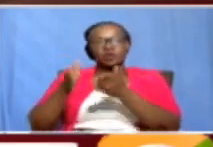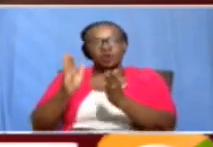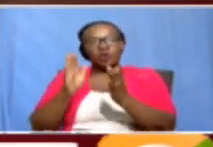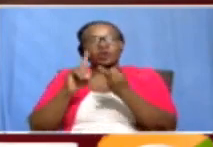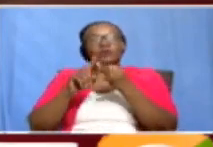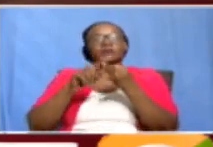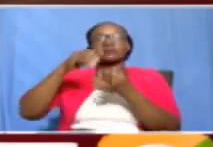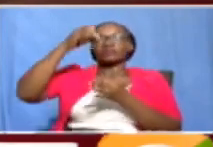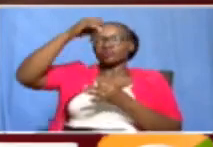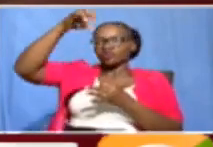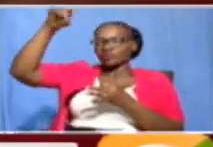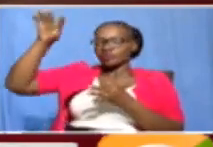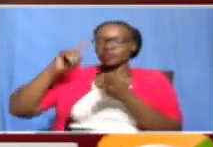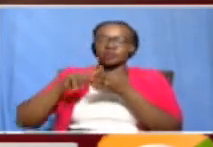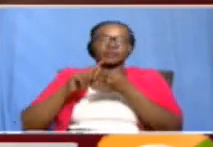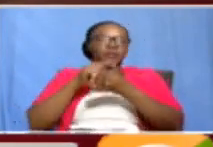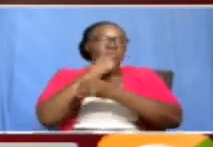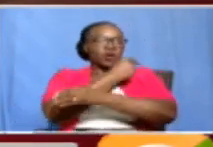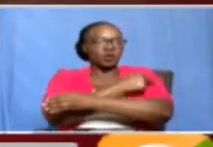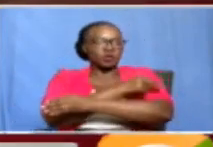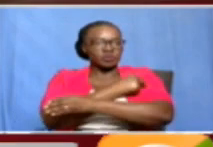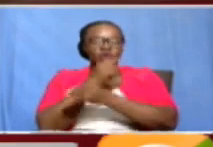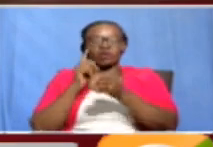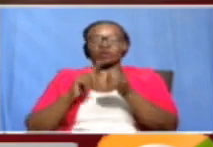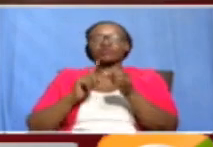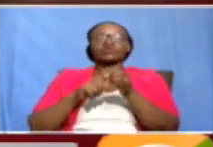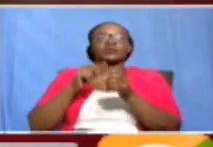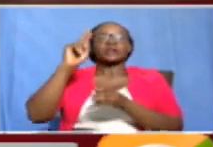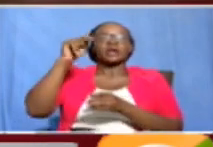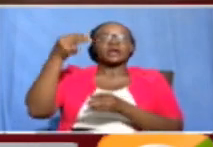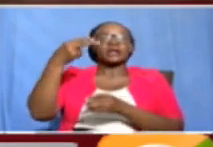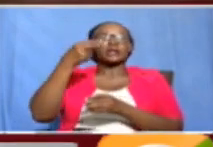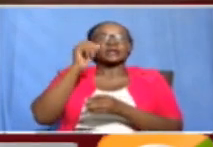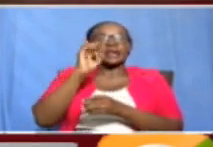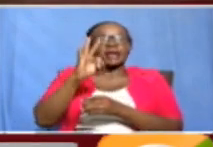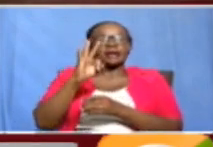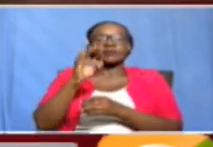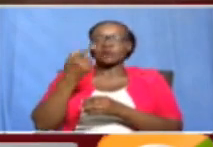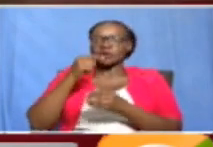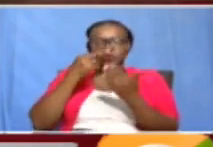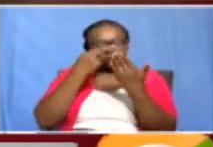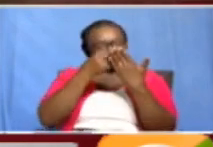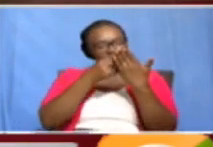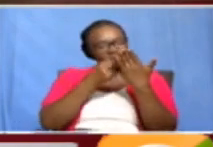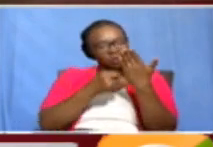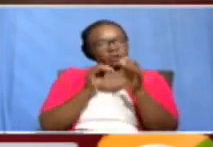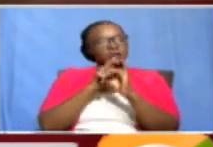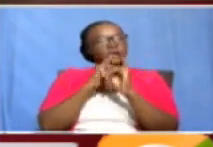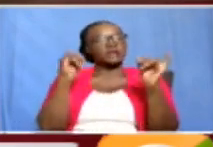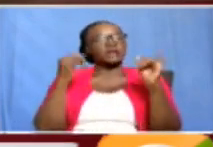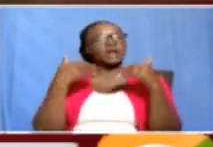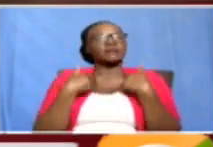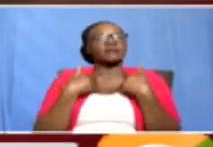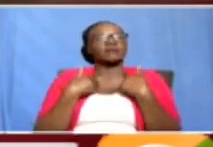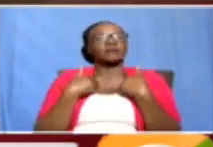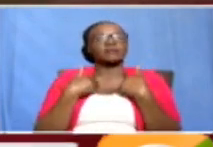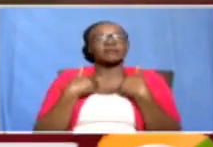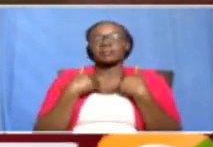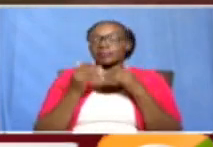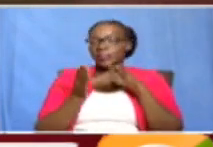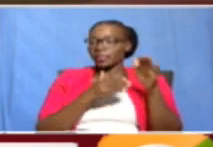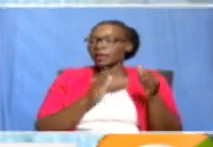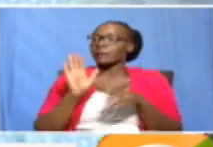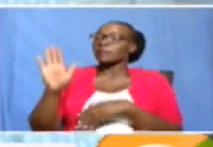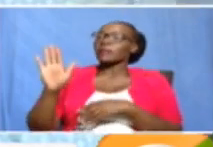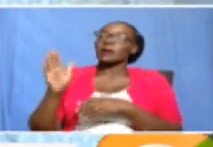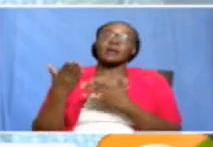vifaa hospitalini, tumetengeneza mambo ya NHIF, na record yetu ni wazi. Yao